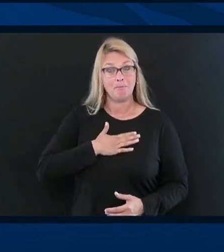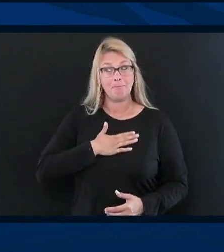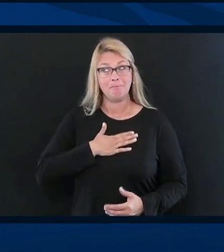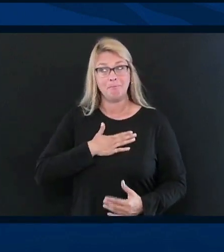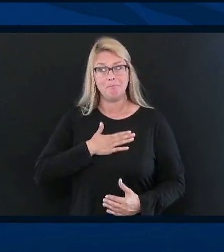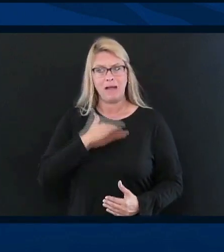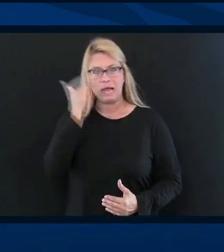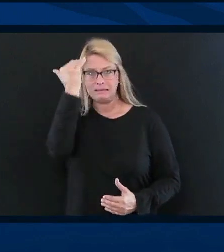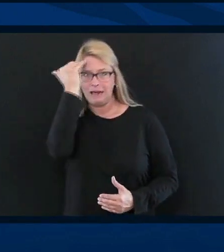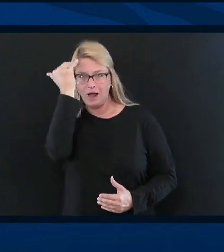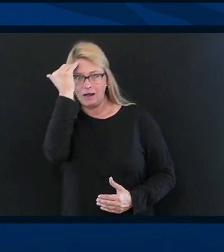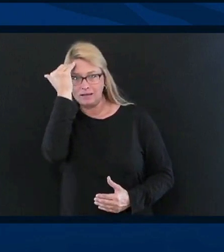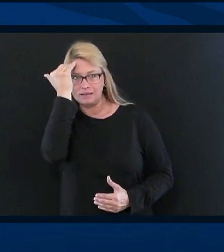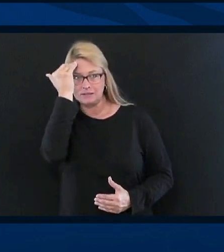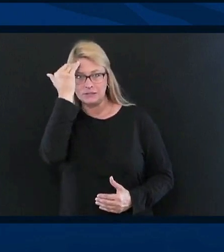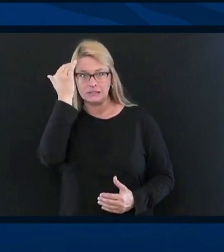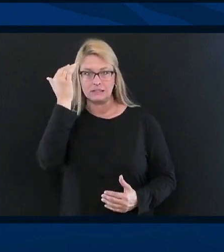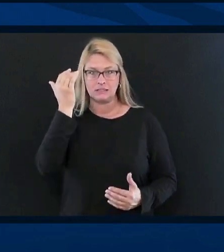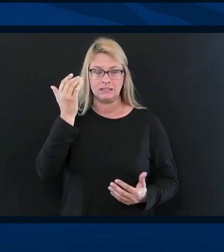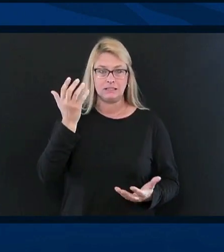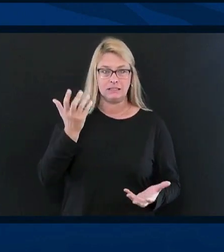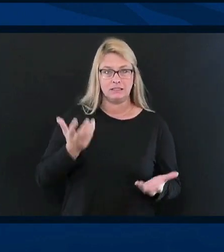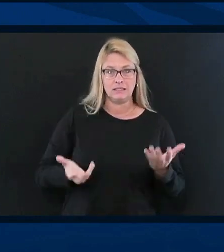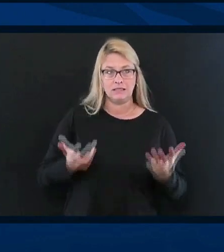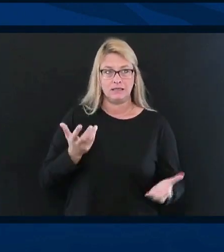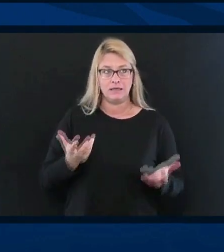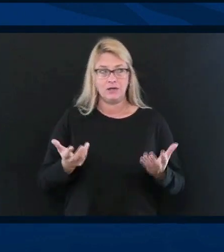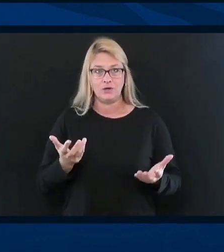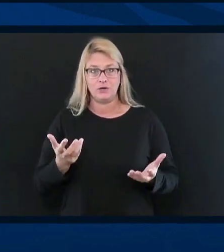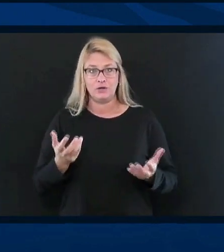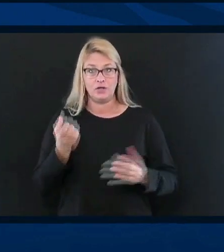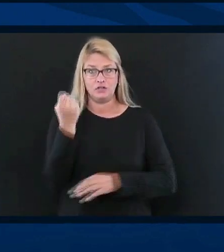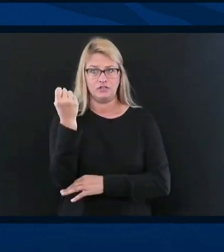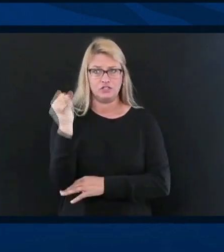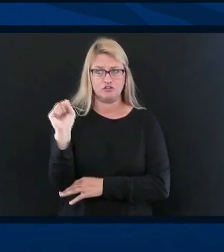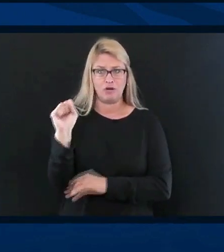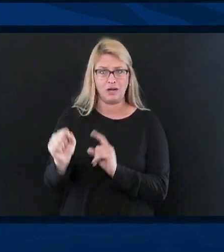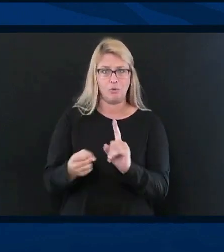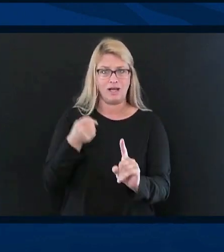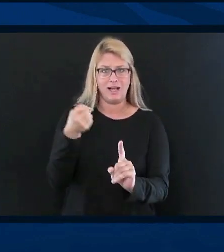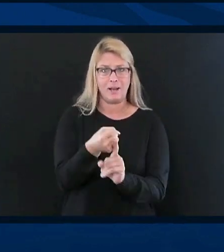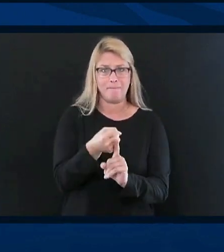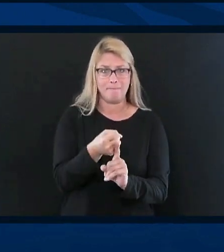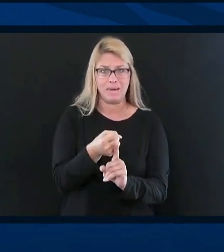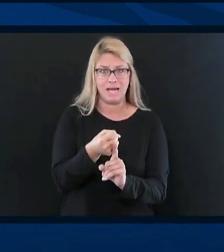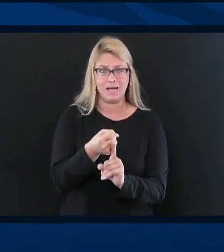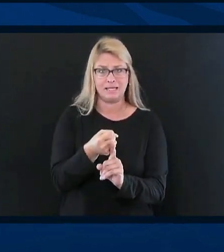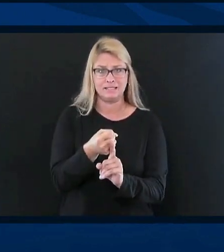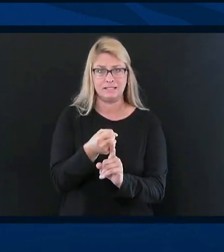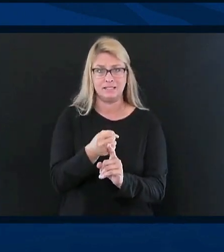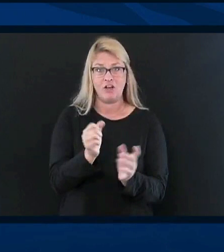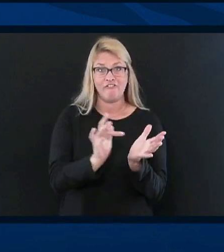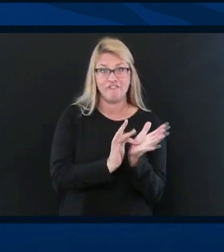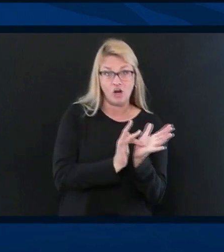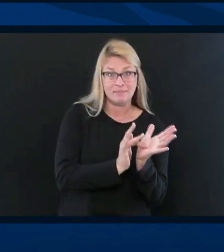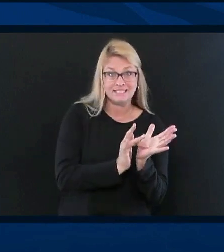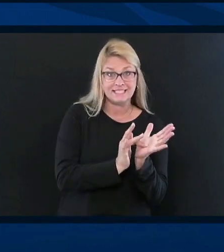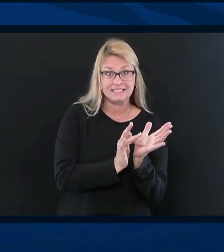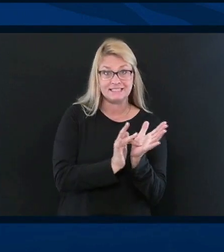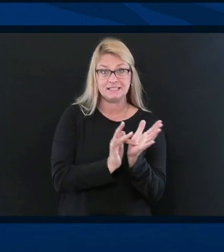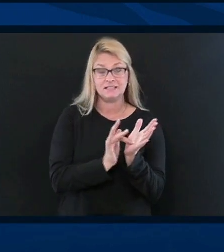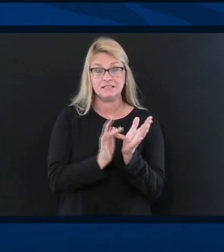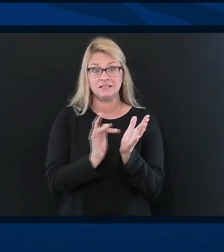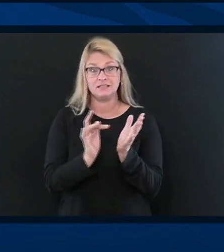has been decided or announced as to whether or not a strike would also impact the Kroger pharmacies. But if